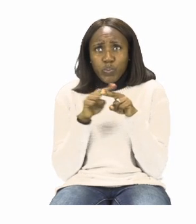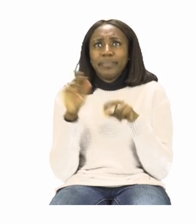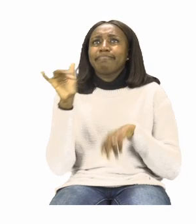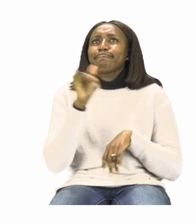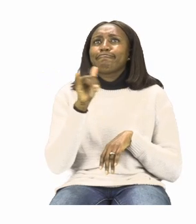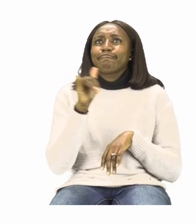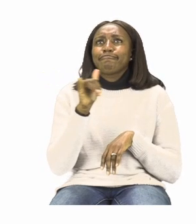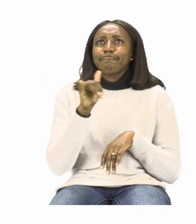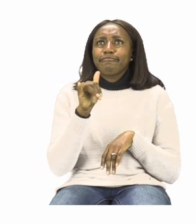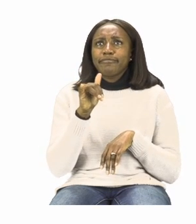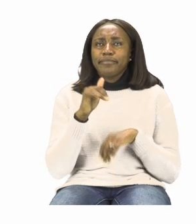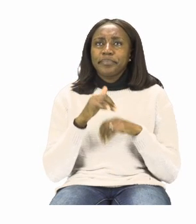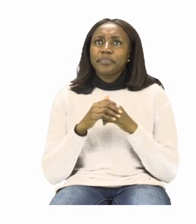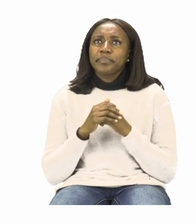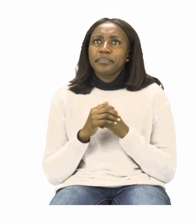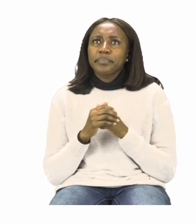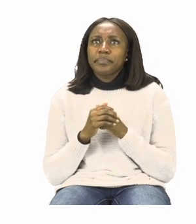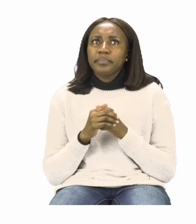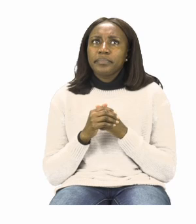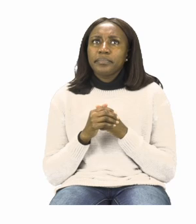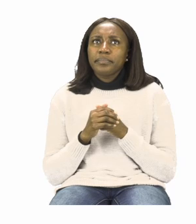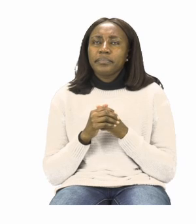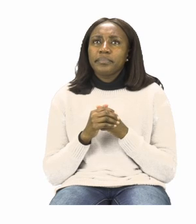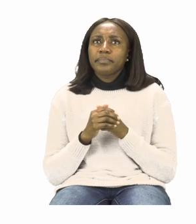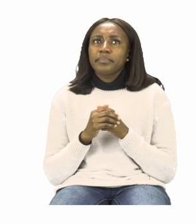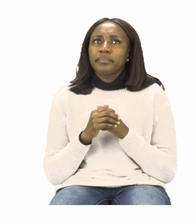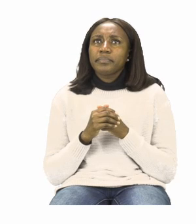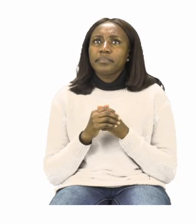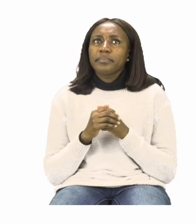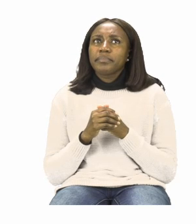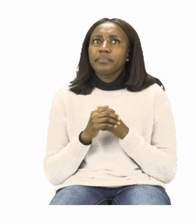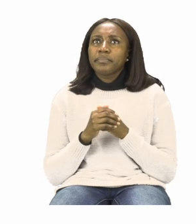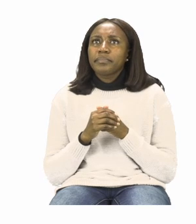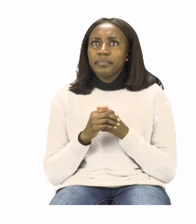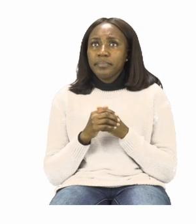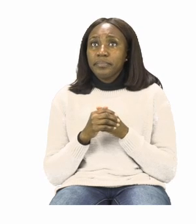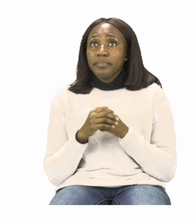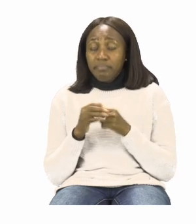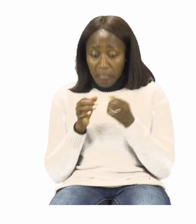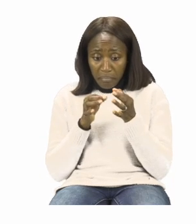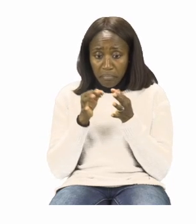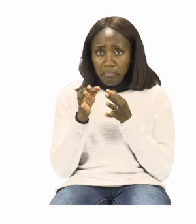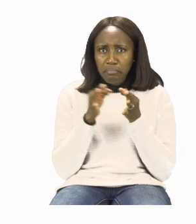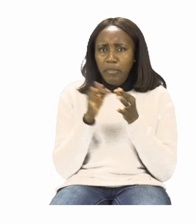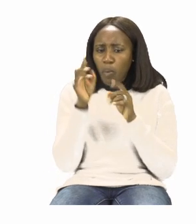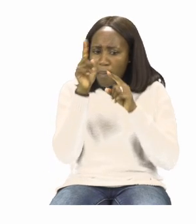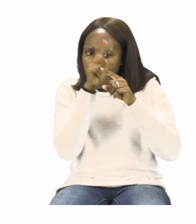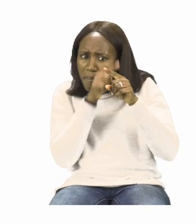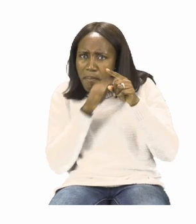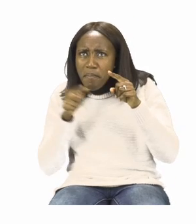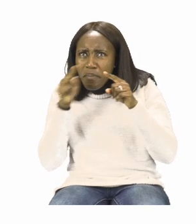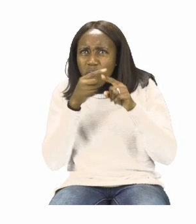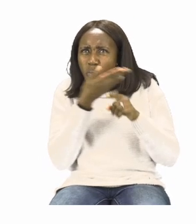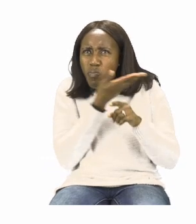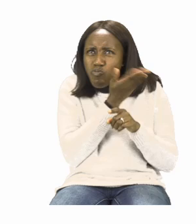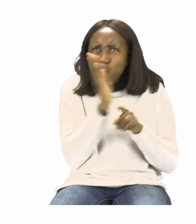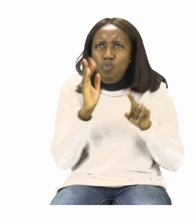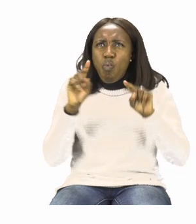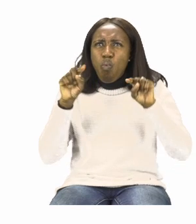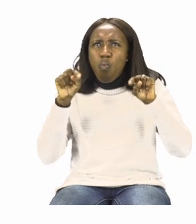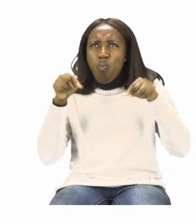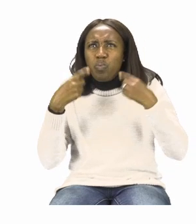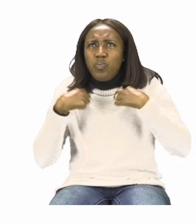weather. In the activity, it says you have to circle all the clothes for